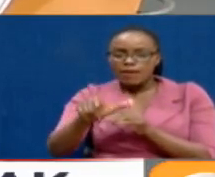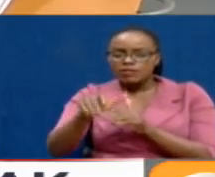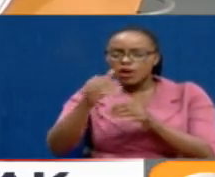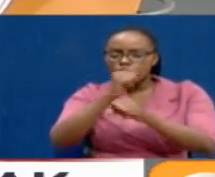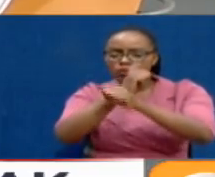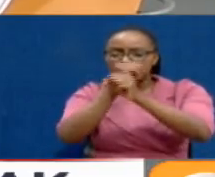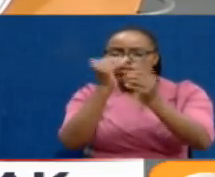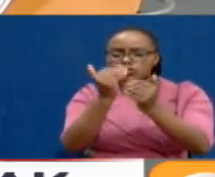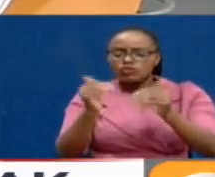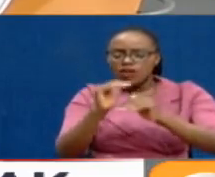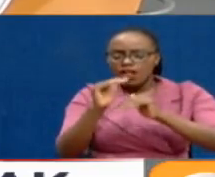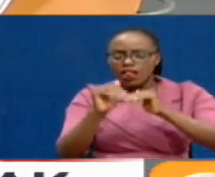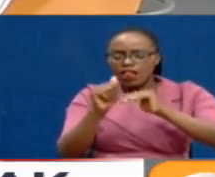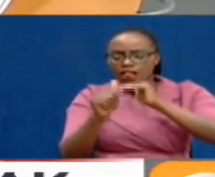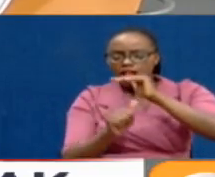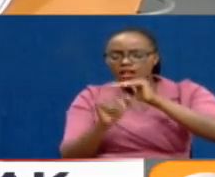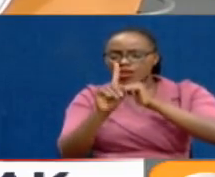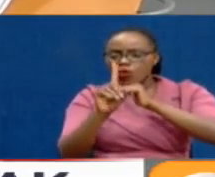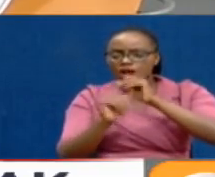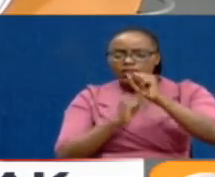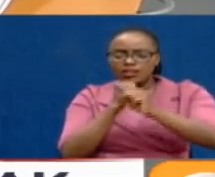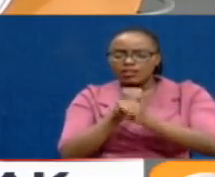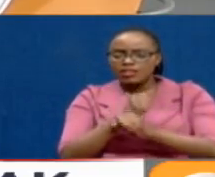protect children under 1 year?